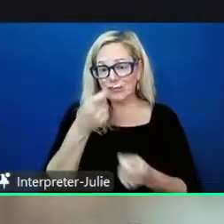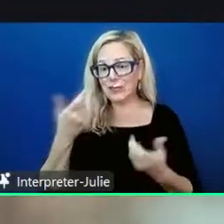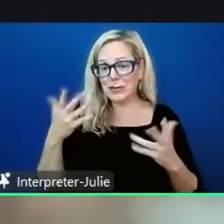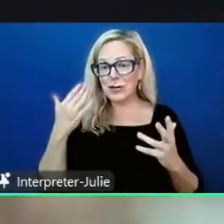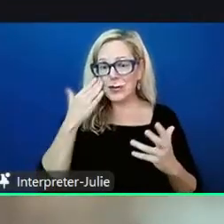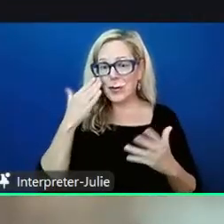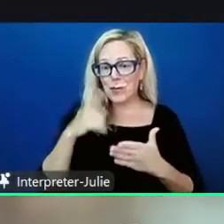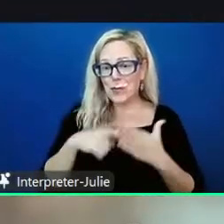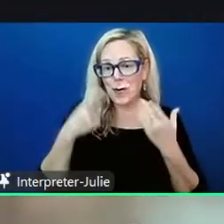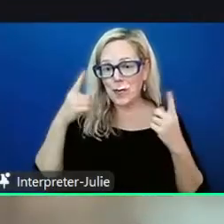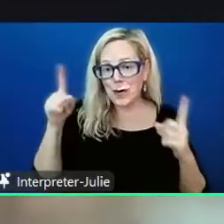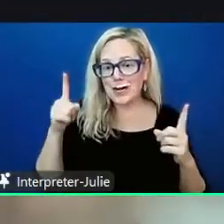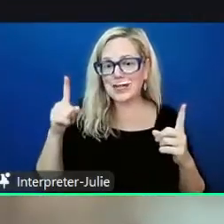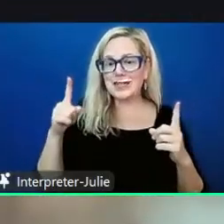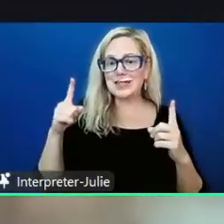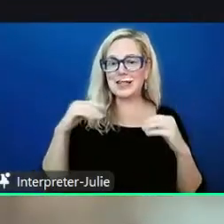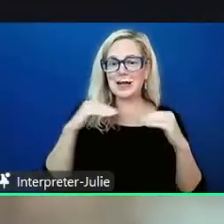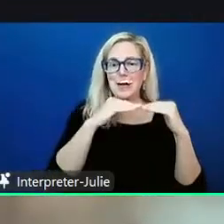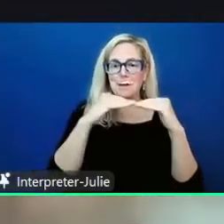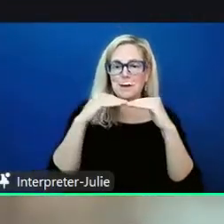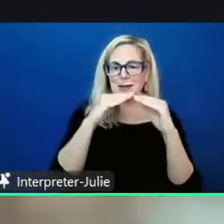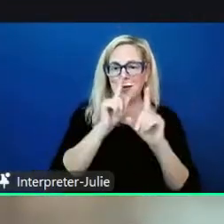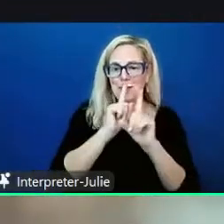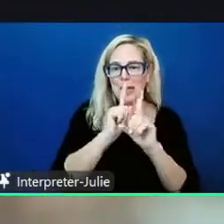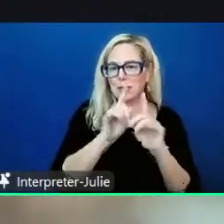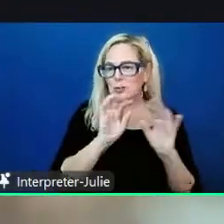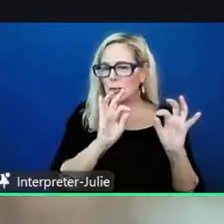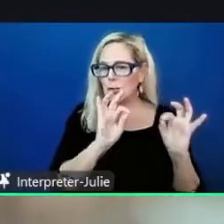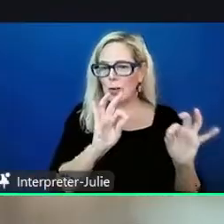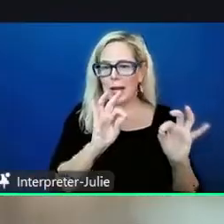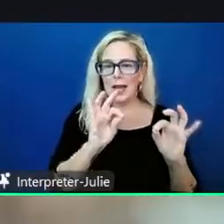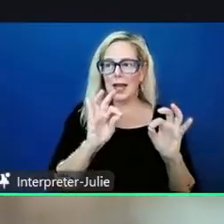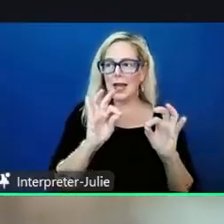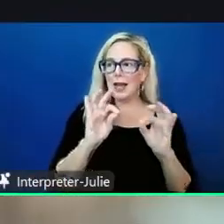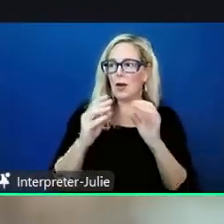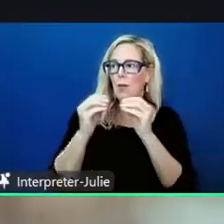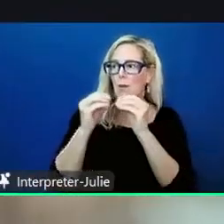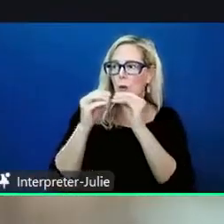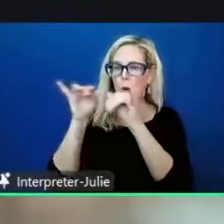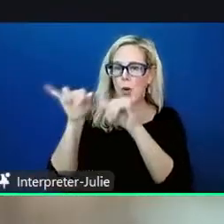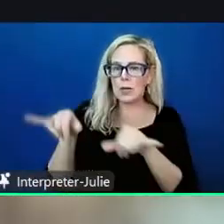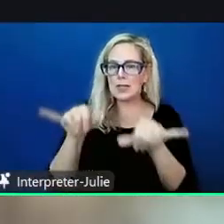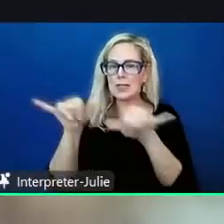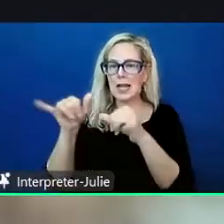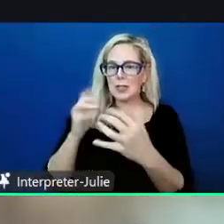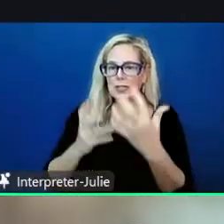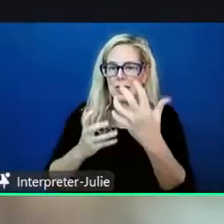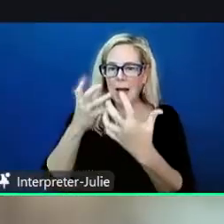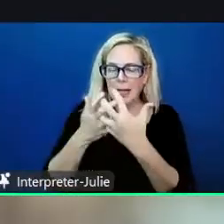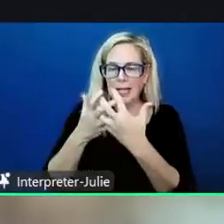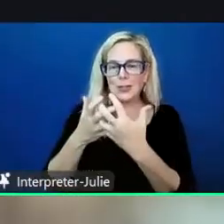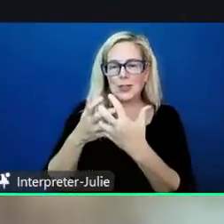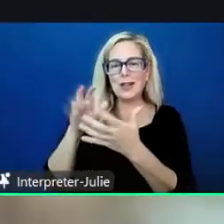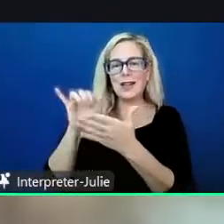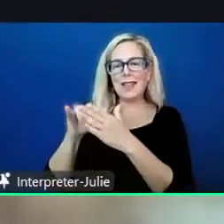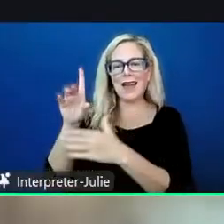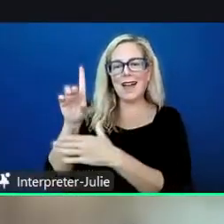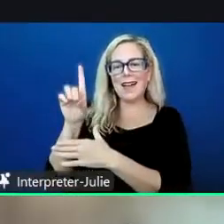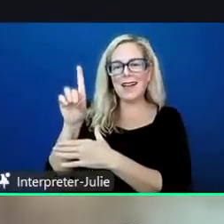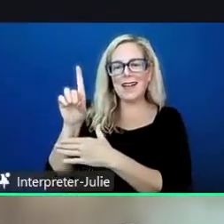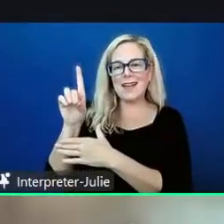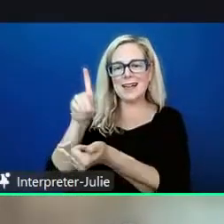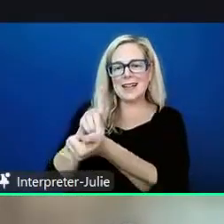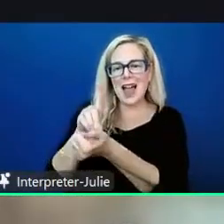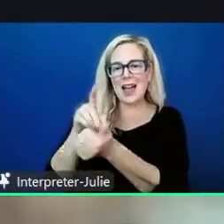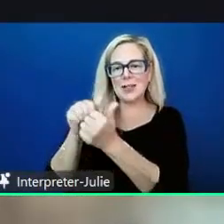know peer mentorship is always great, more standardized accommodations, something that Docs with Disability has graciously provided many